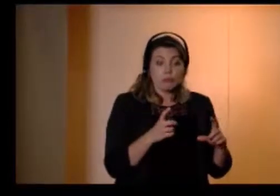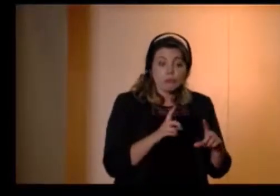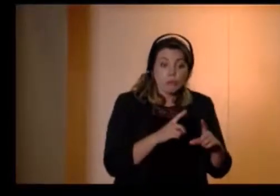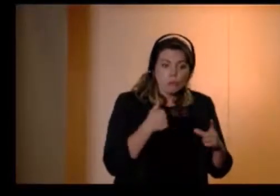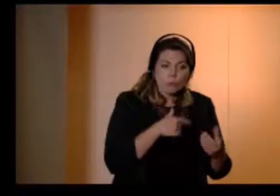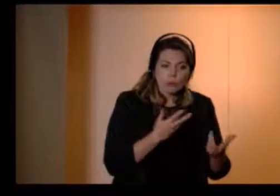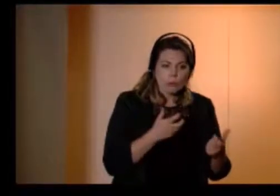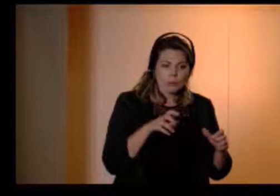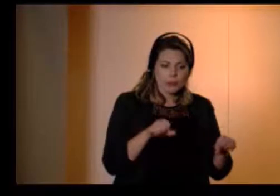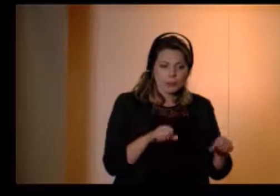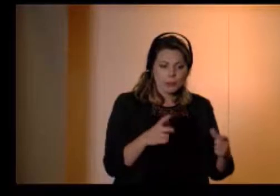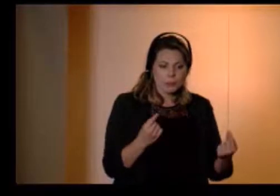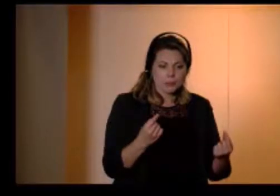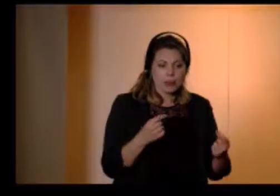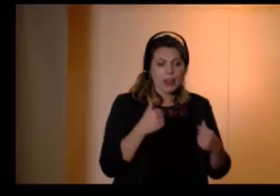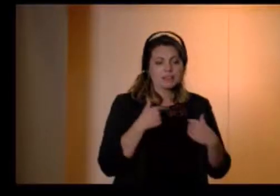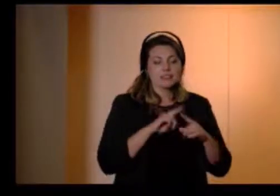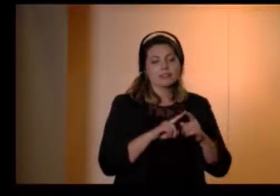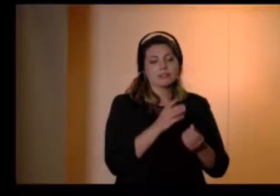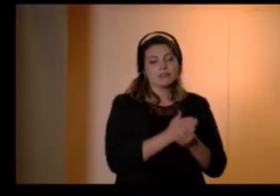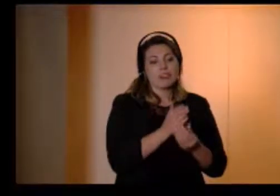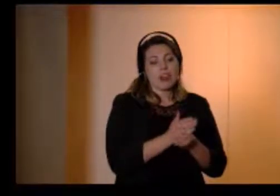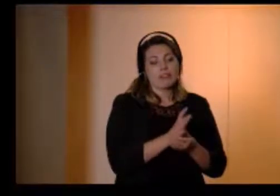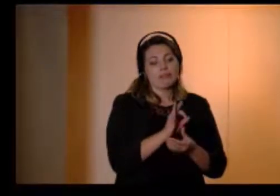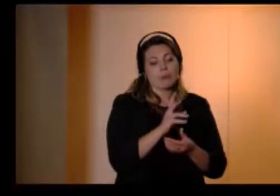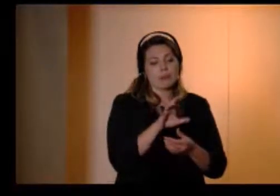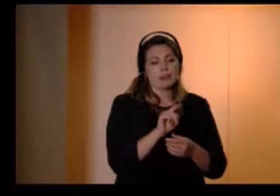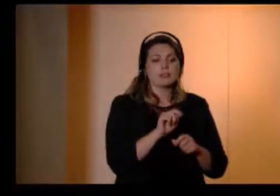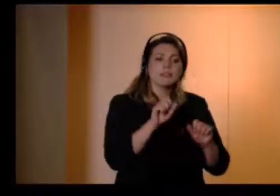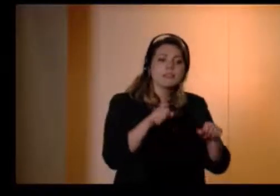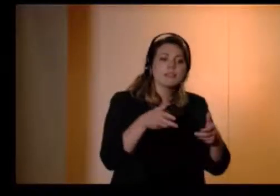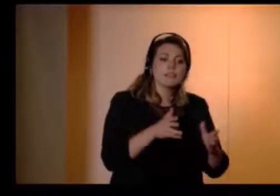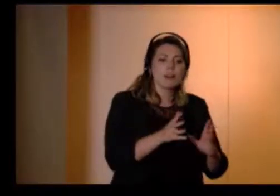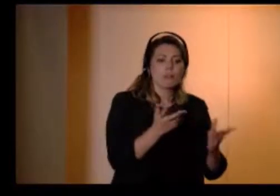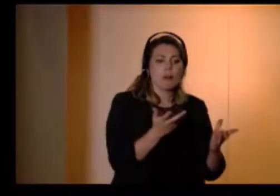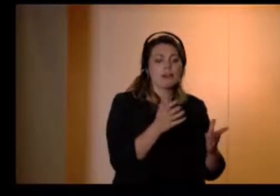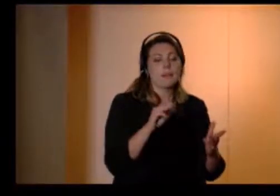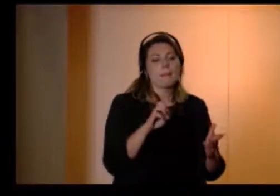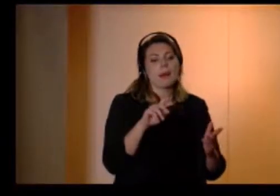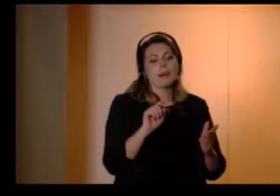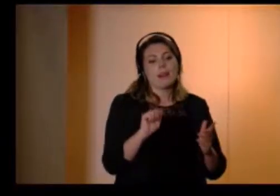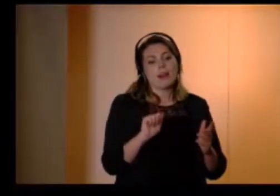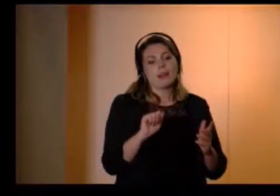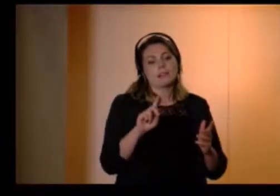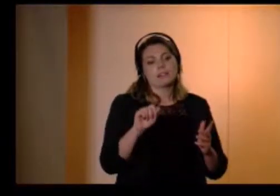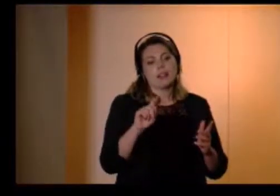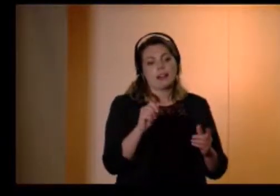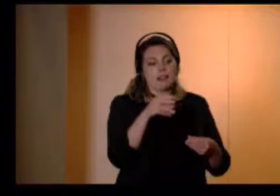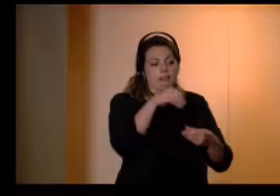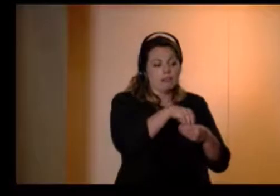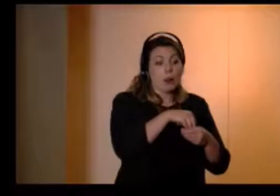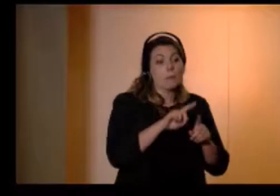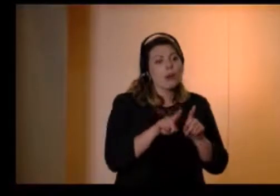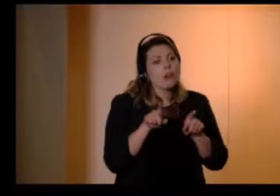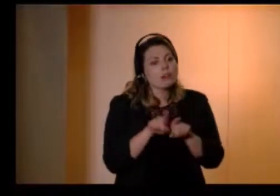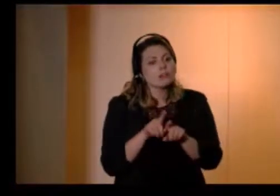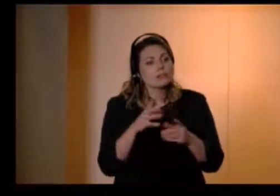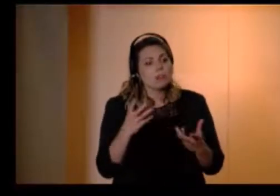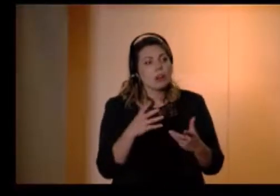is use other file formats that allow for embedding metadata, but more importantly, human-readable